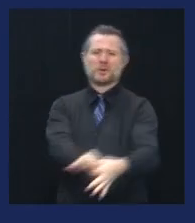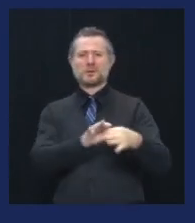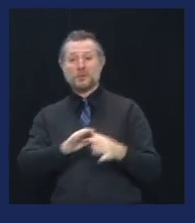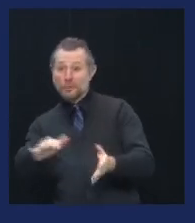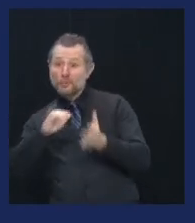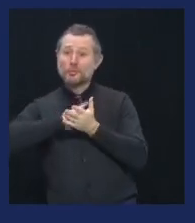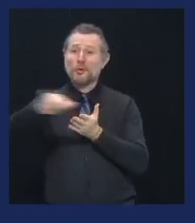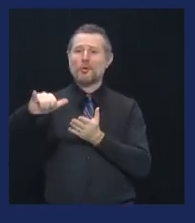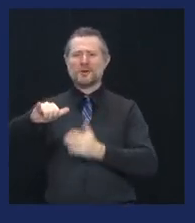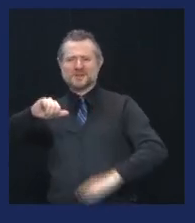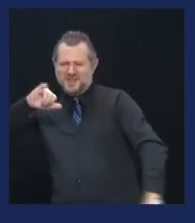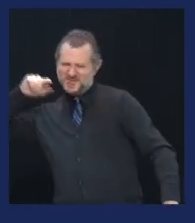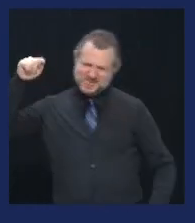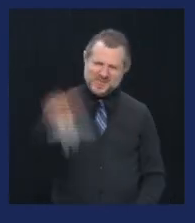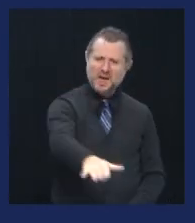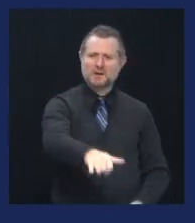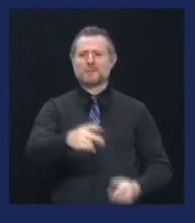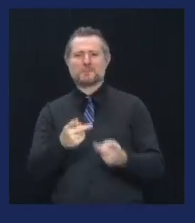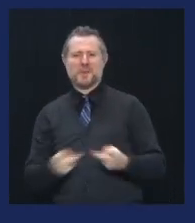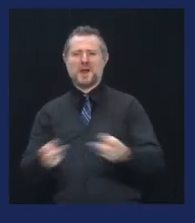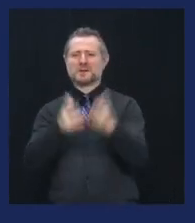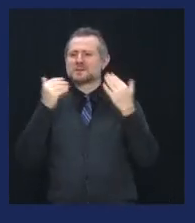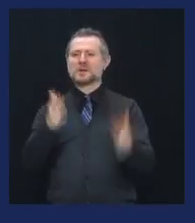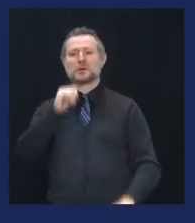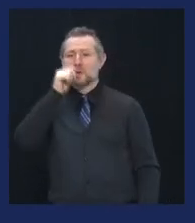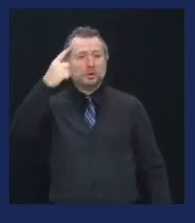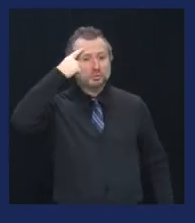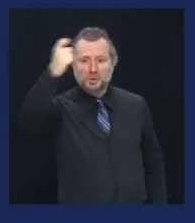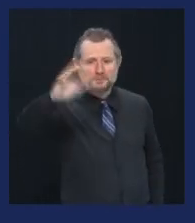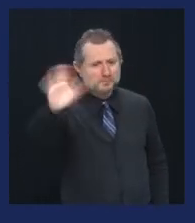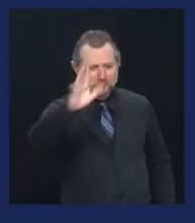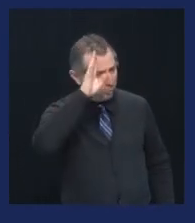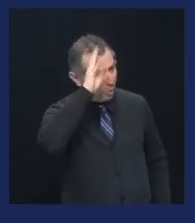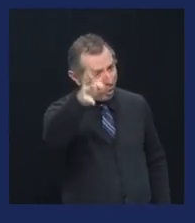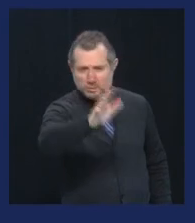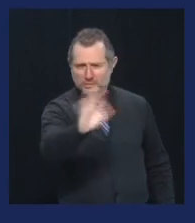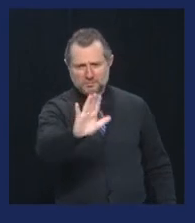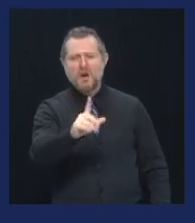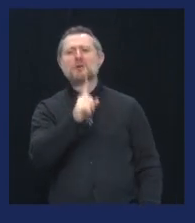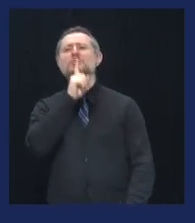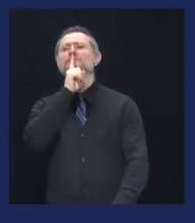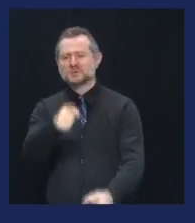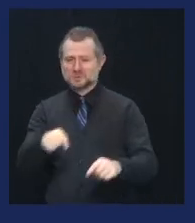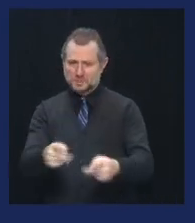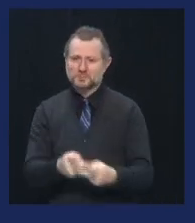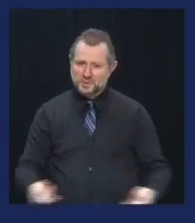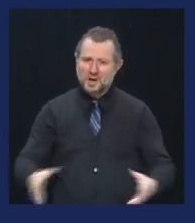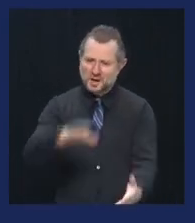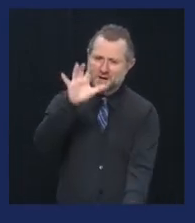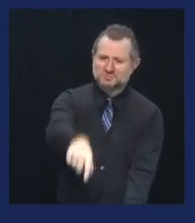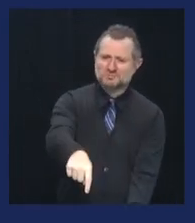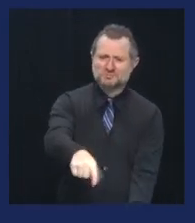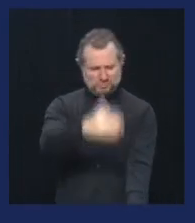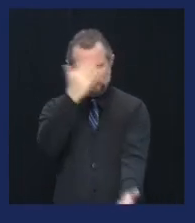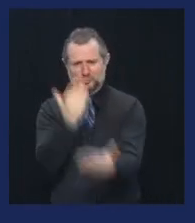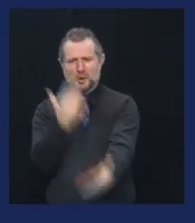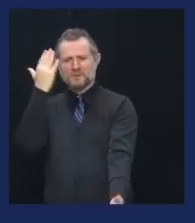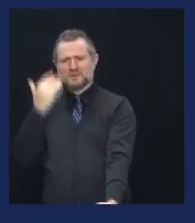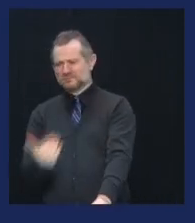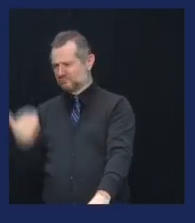York is that place. It's not a dream. It is a reality. We proved it last year. It was